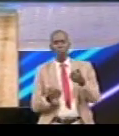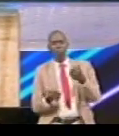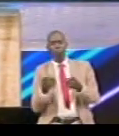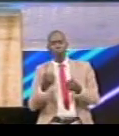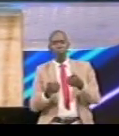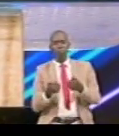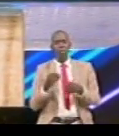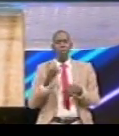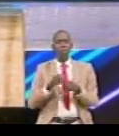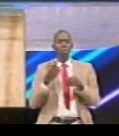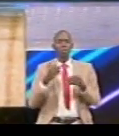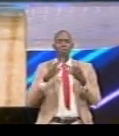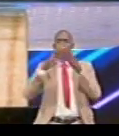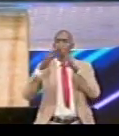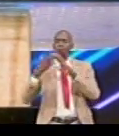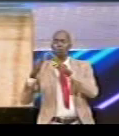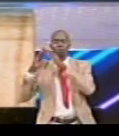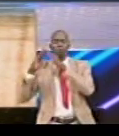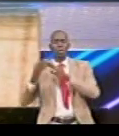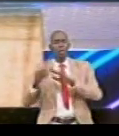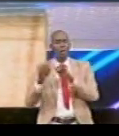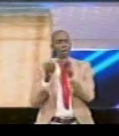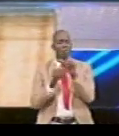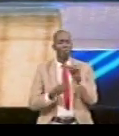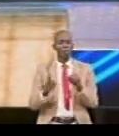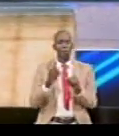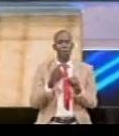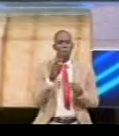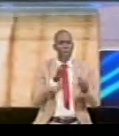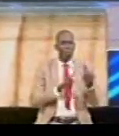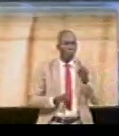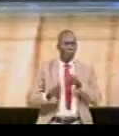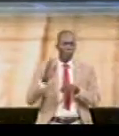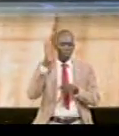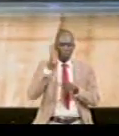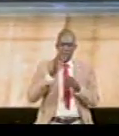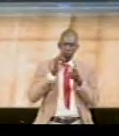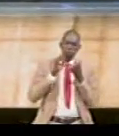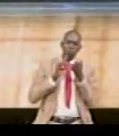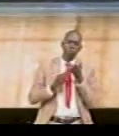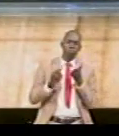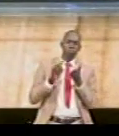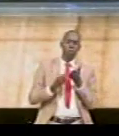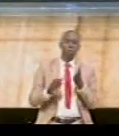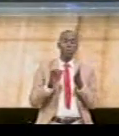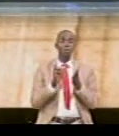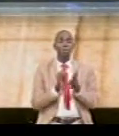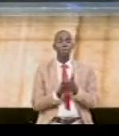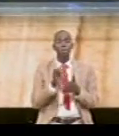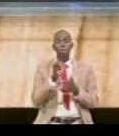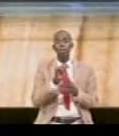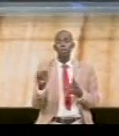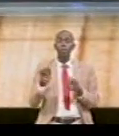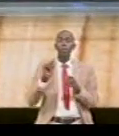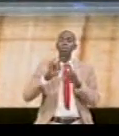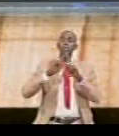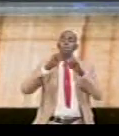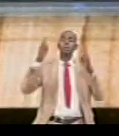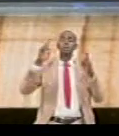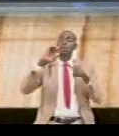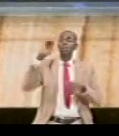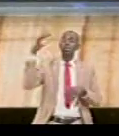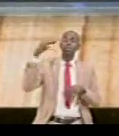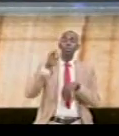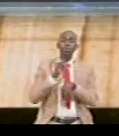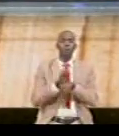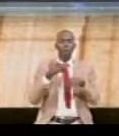the community, everywhere, people will take note that a gracious work has